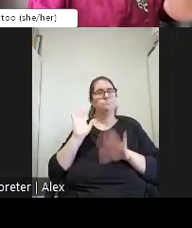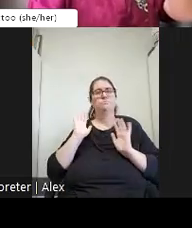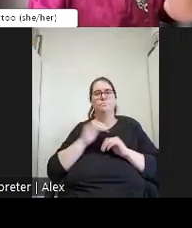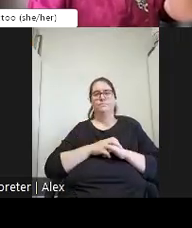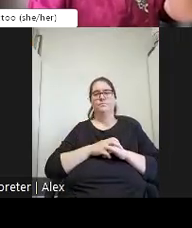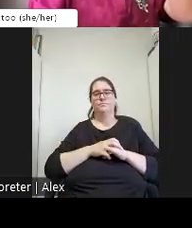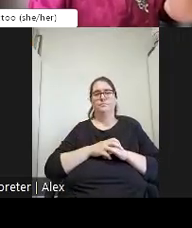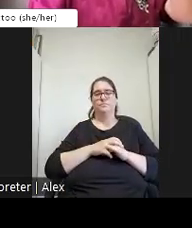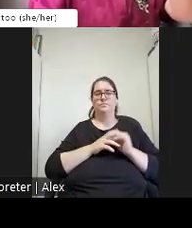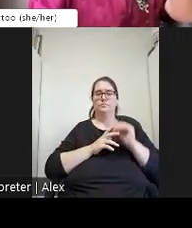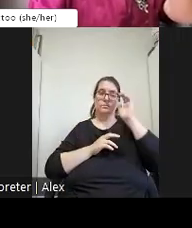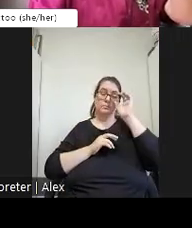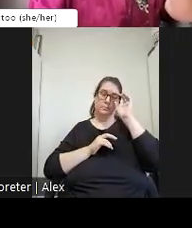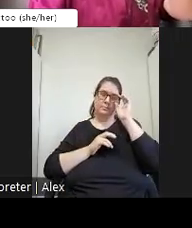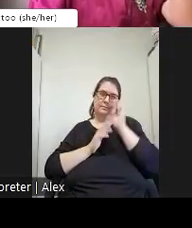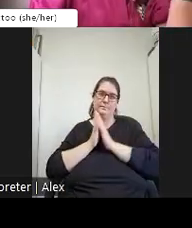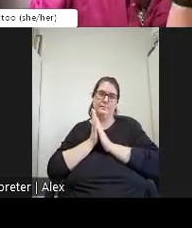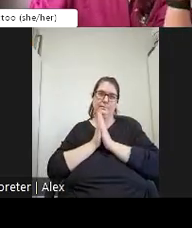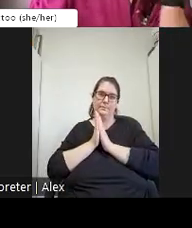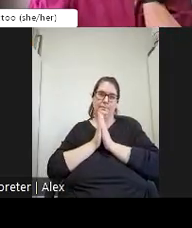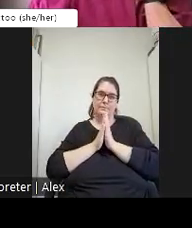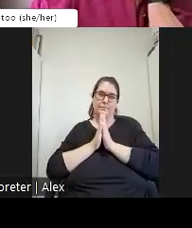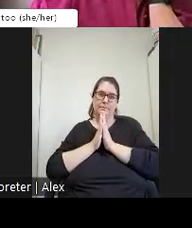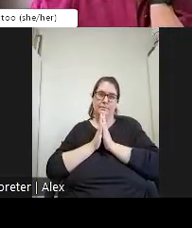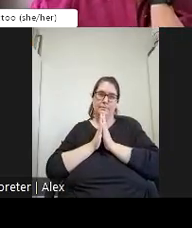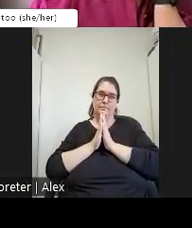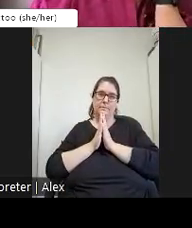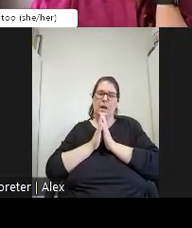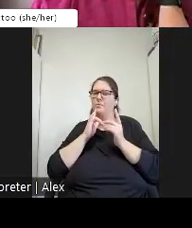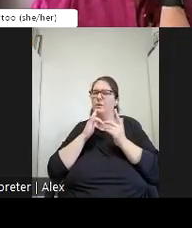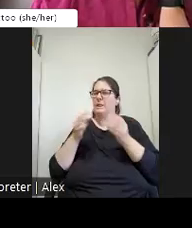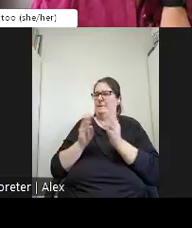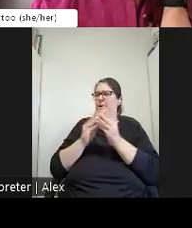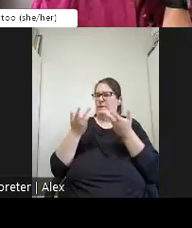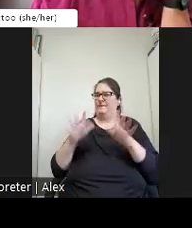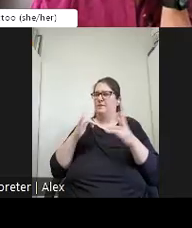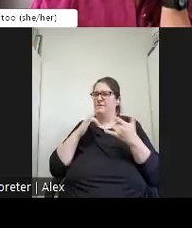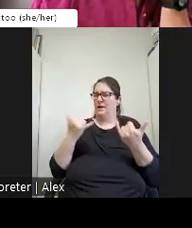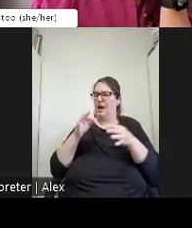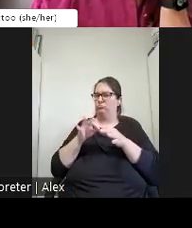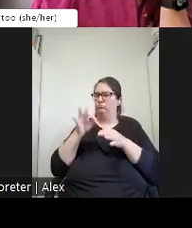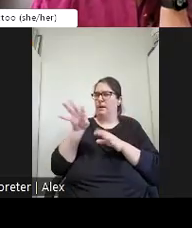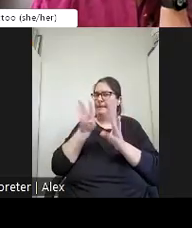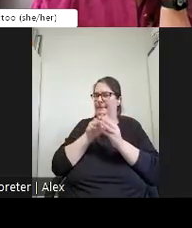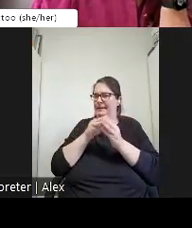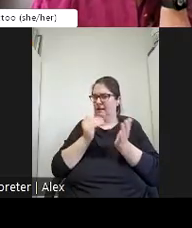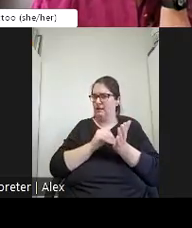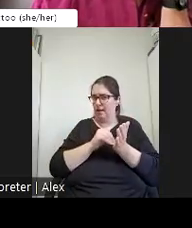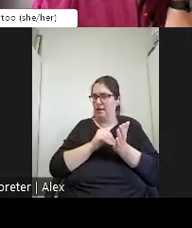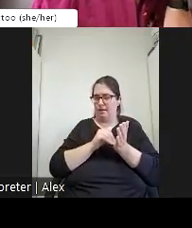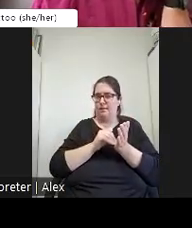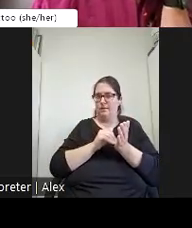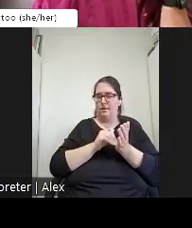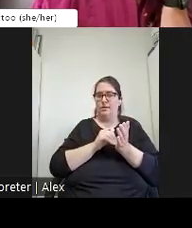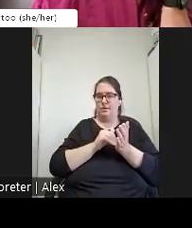about I maybe we can end for today here and we can set up another meeting um,